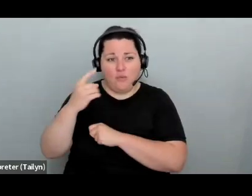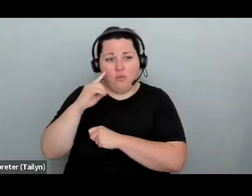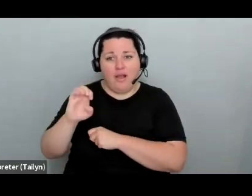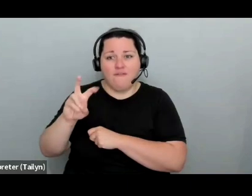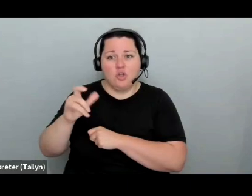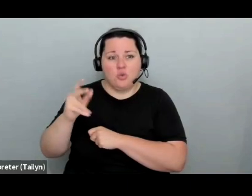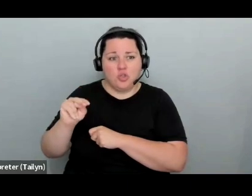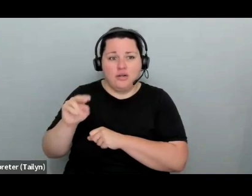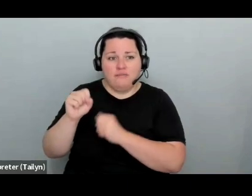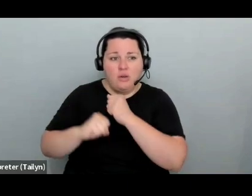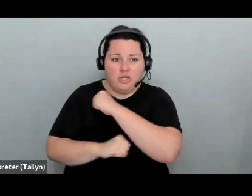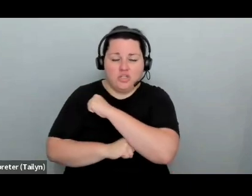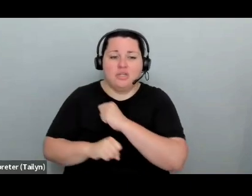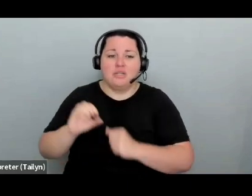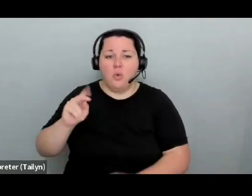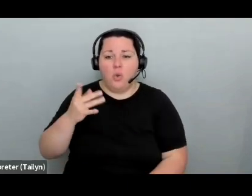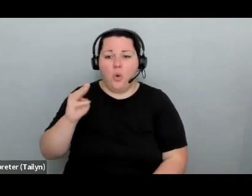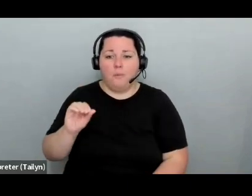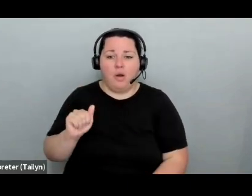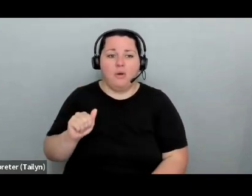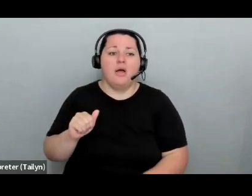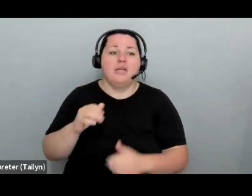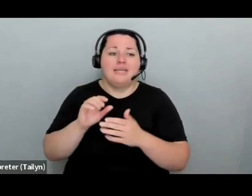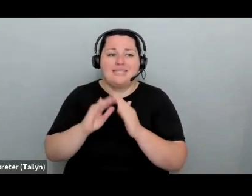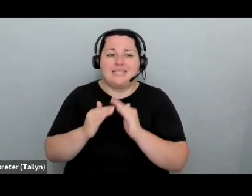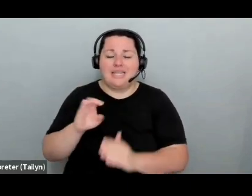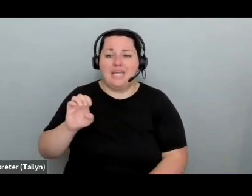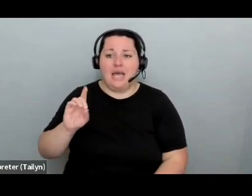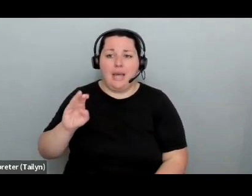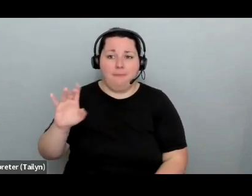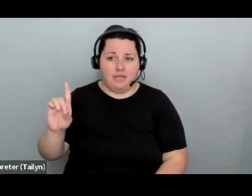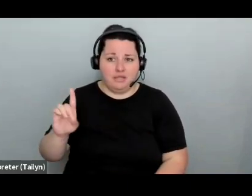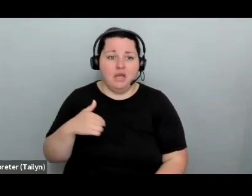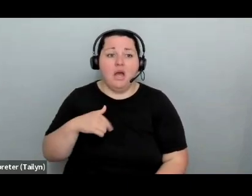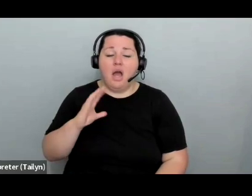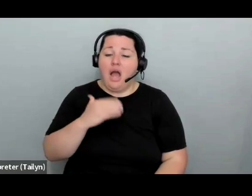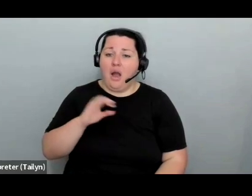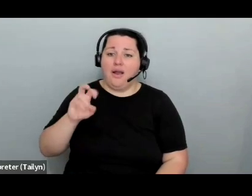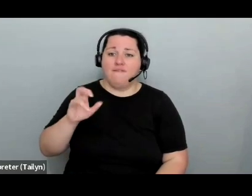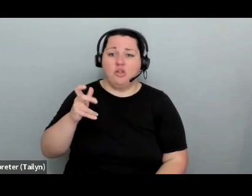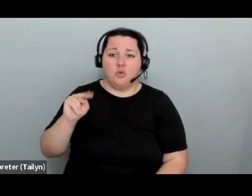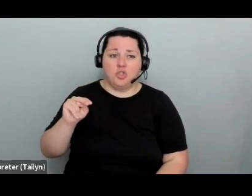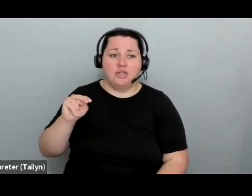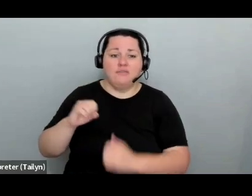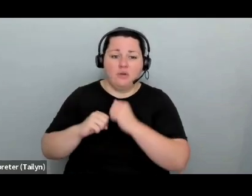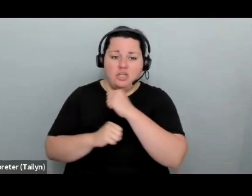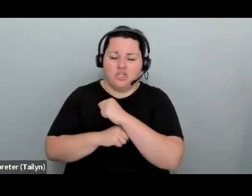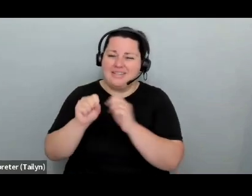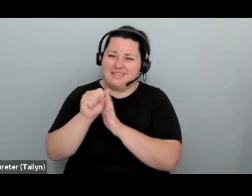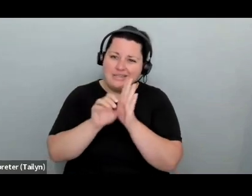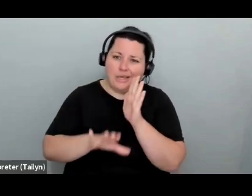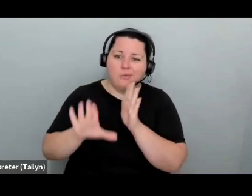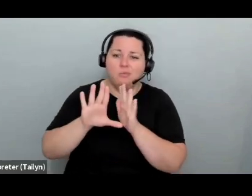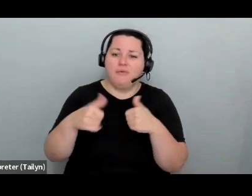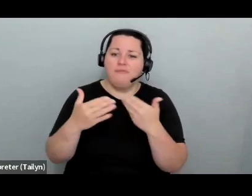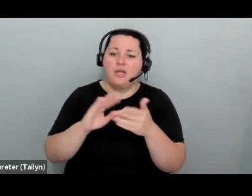of the state of Oklahoma, based out of the city of Edmond. The Evolution Foundation is a statewide organization that provides community